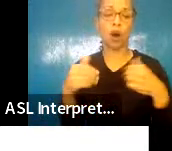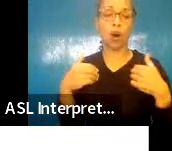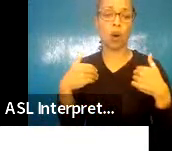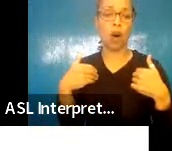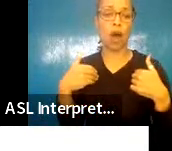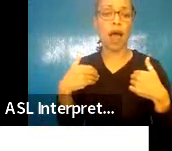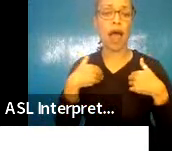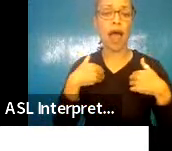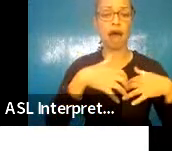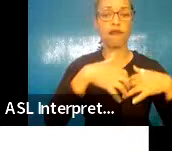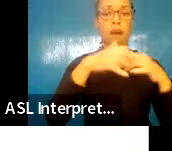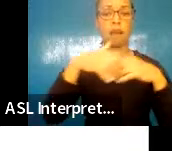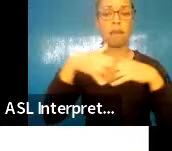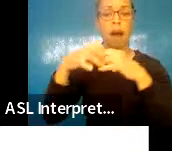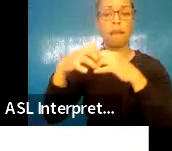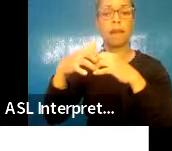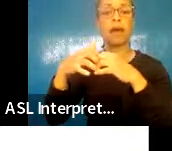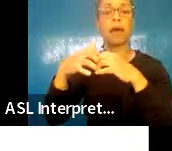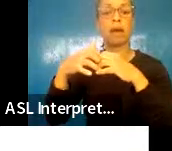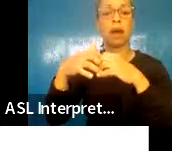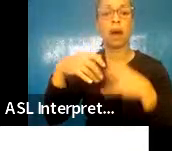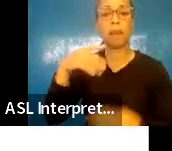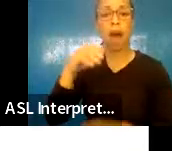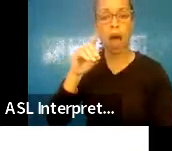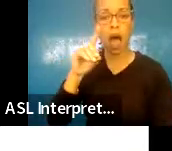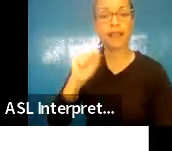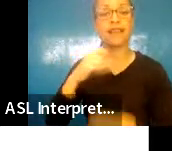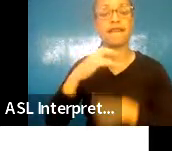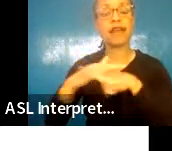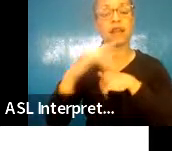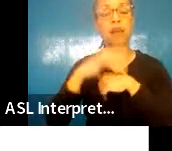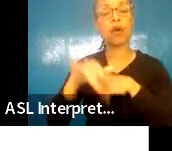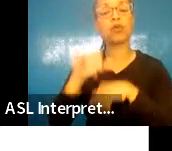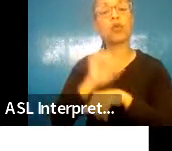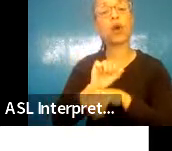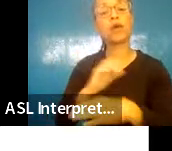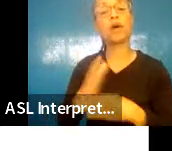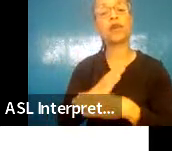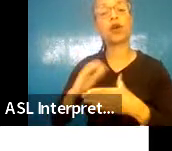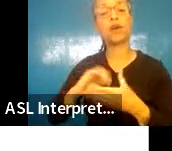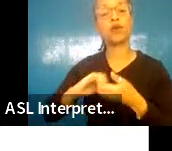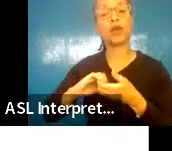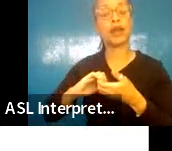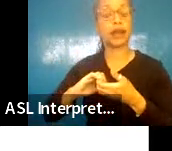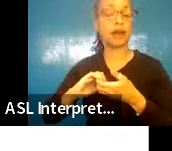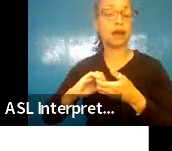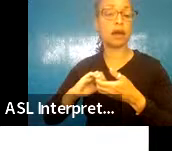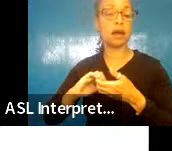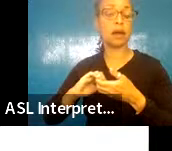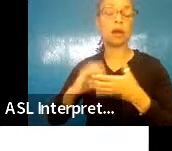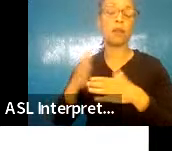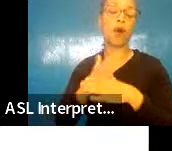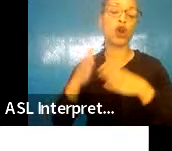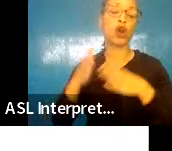sites available and continue to be working with our community partners to identify pop-up sites. And as Dr. Mouse